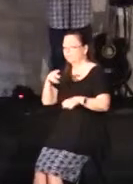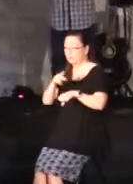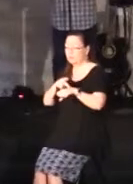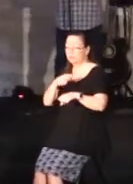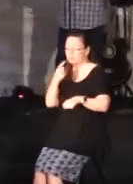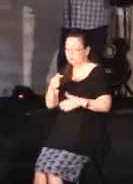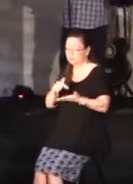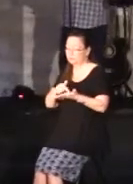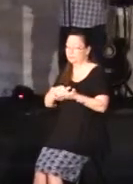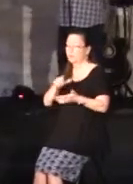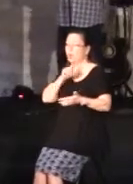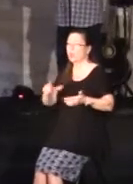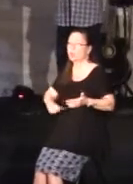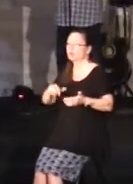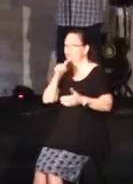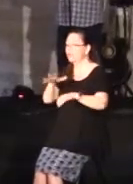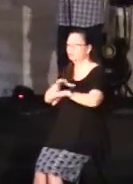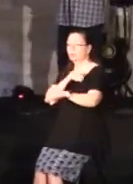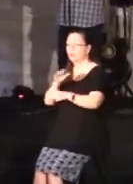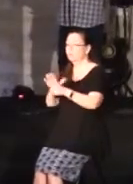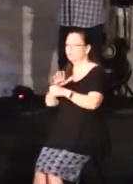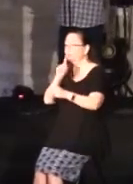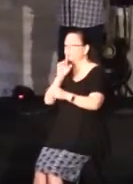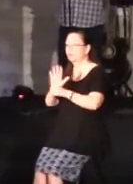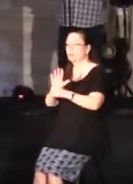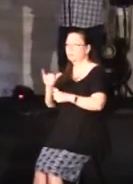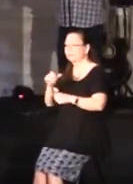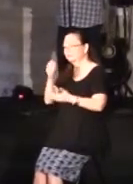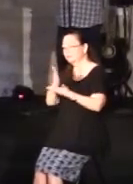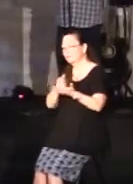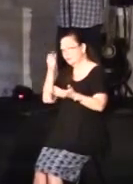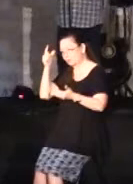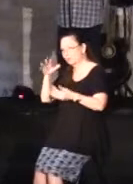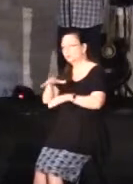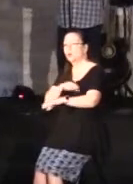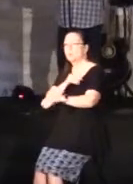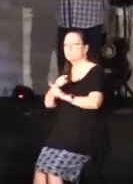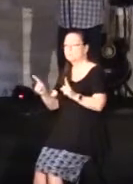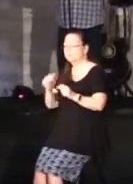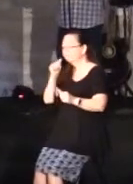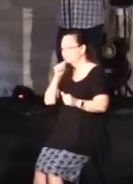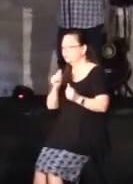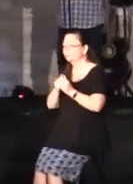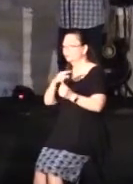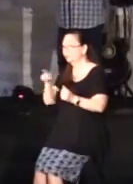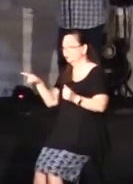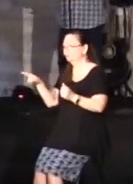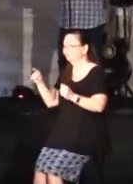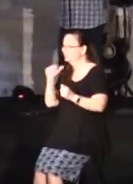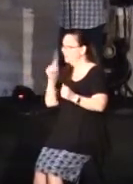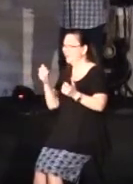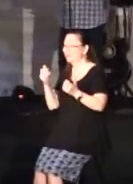simply said this, the Lord is not slow to fulfill his promise, as some understand slowness, but he is patient with you,